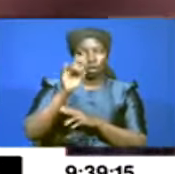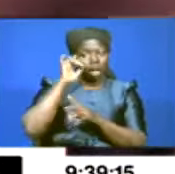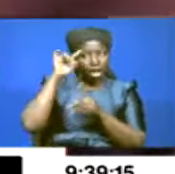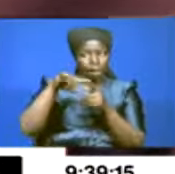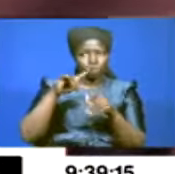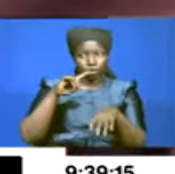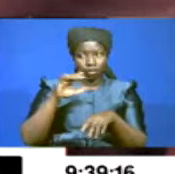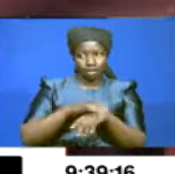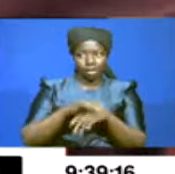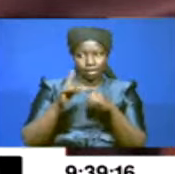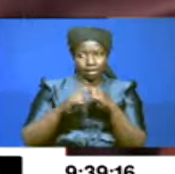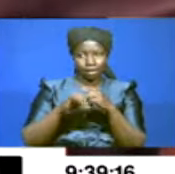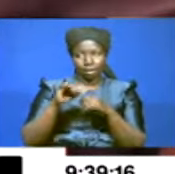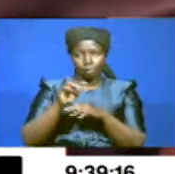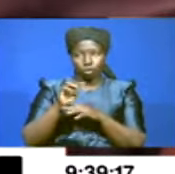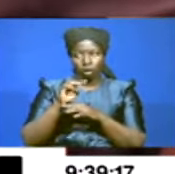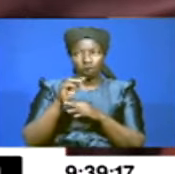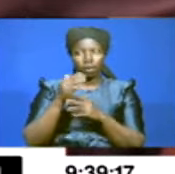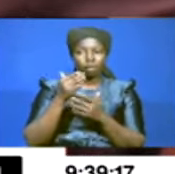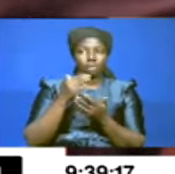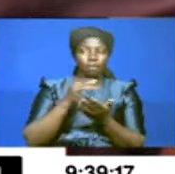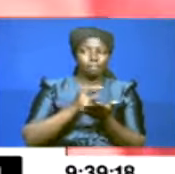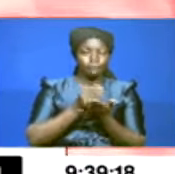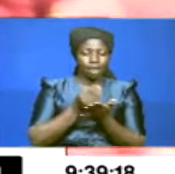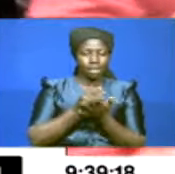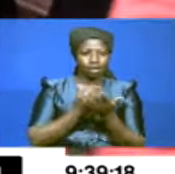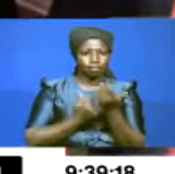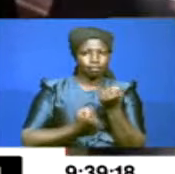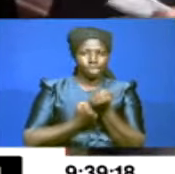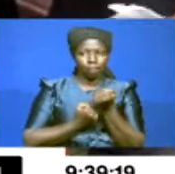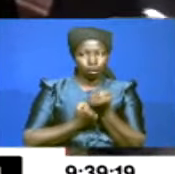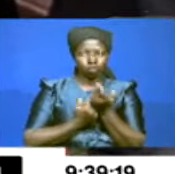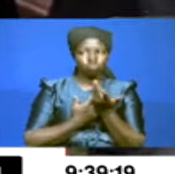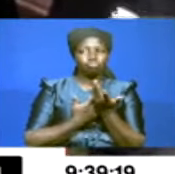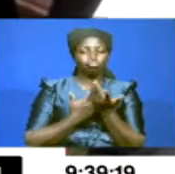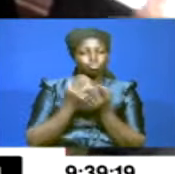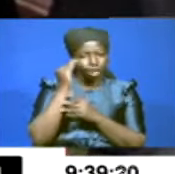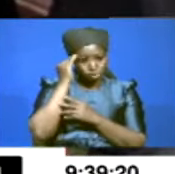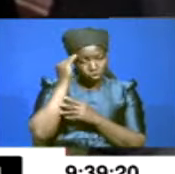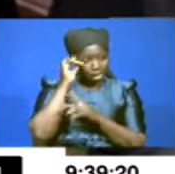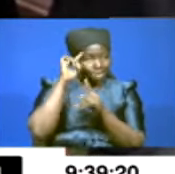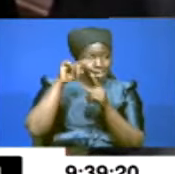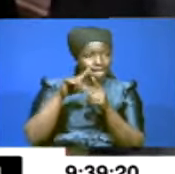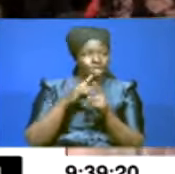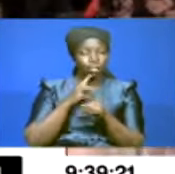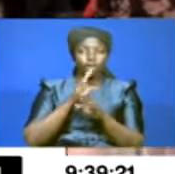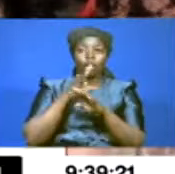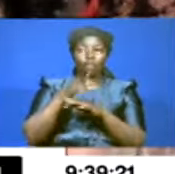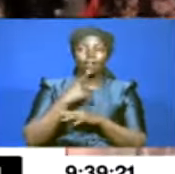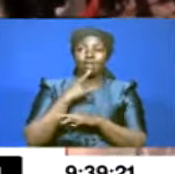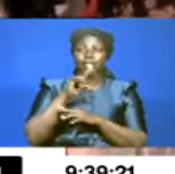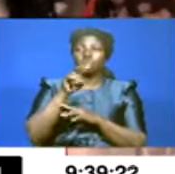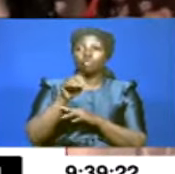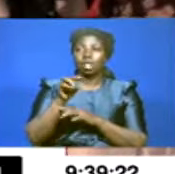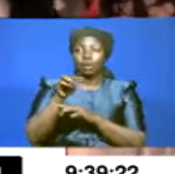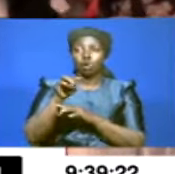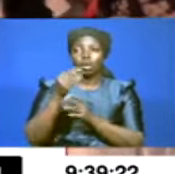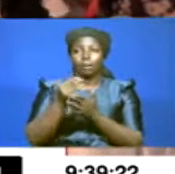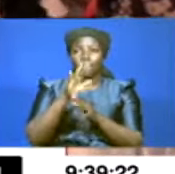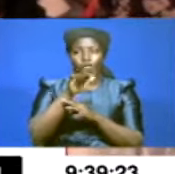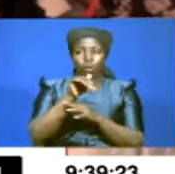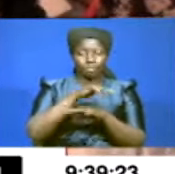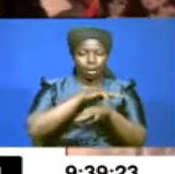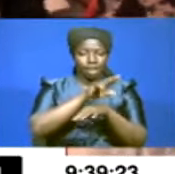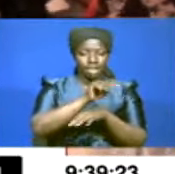to implement its education for an enlightened community motto. The target is over 120 million shillings from National Government Constituency